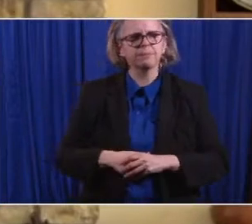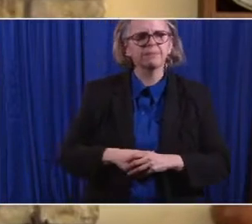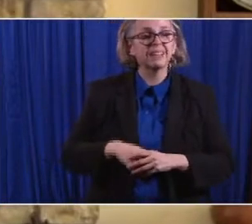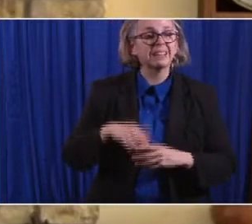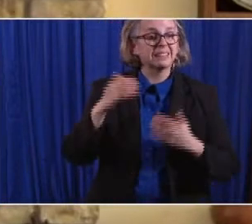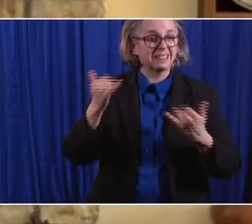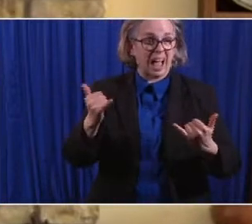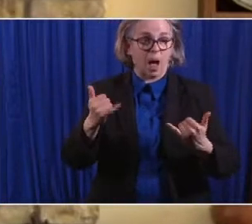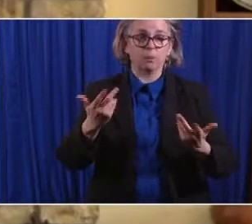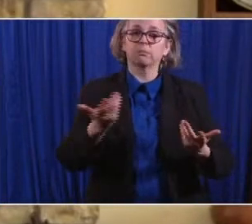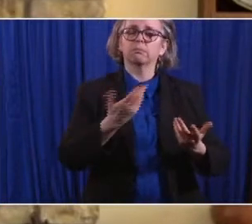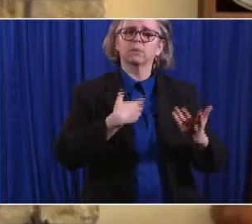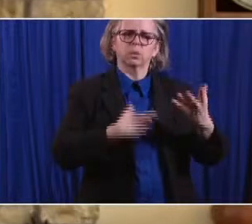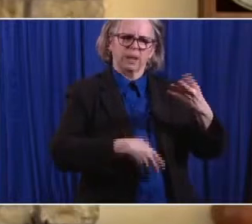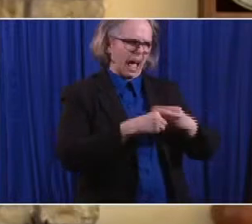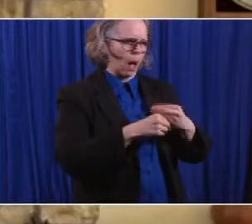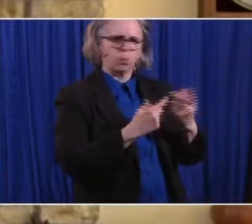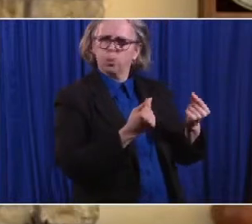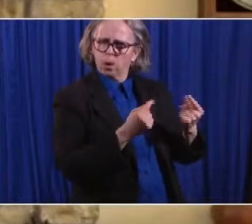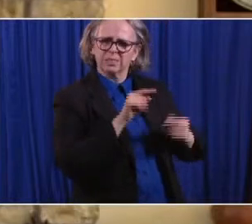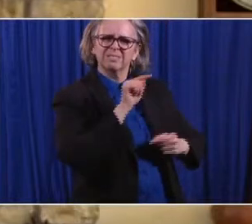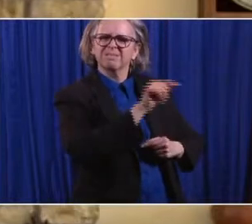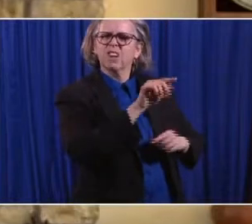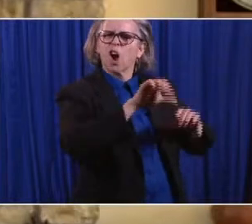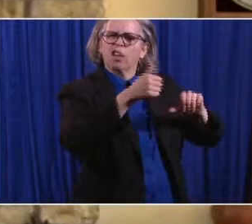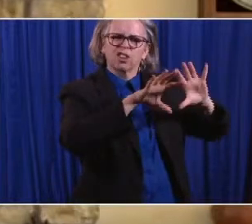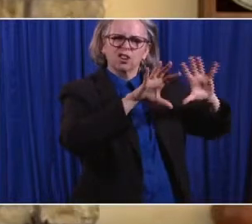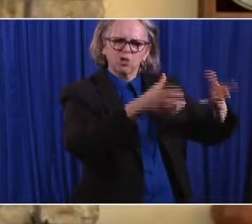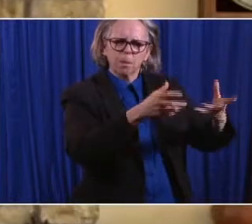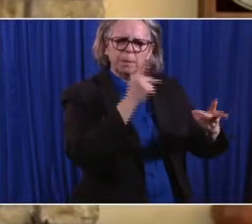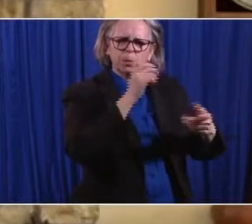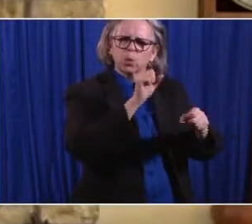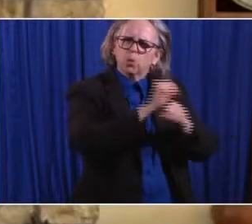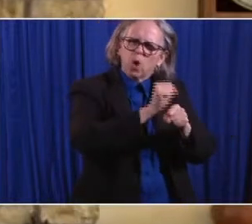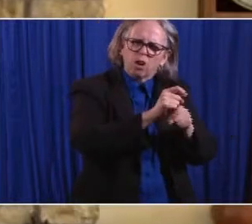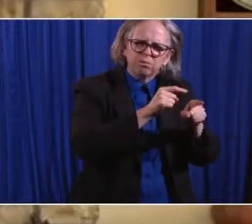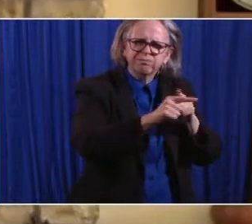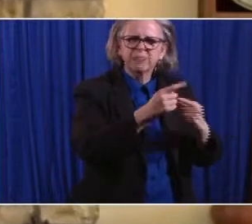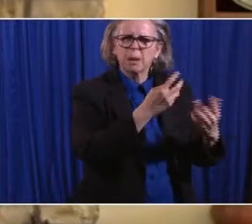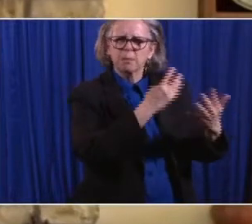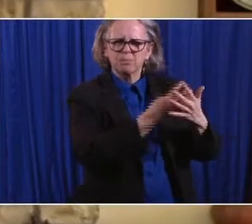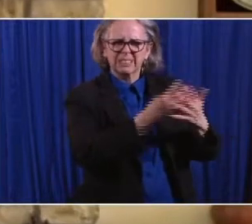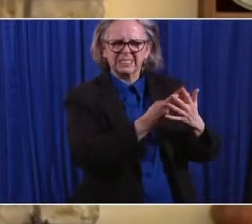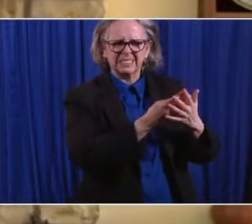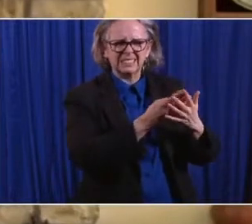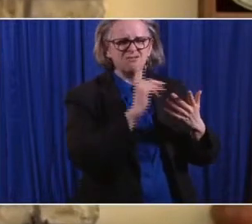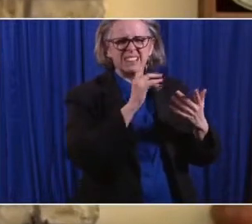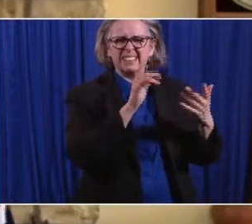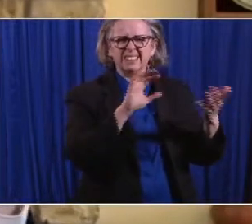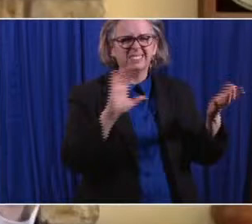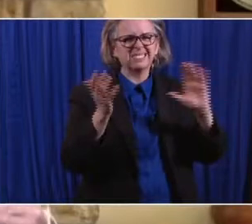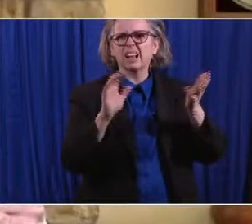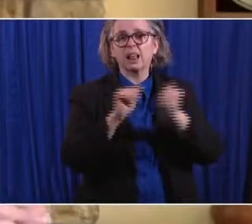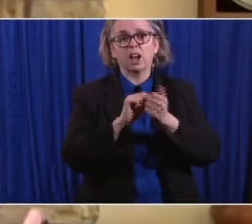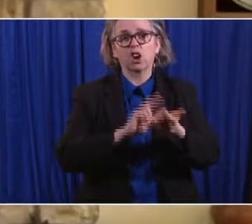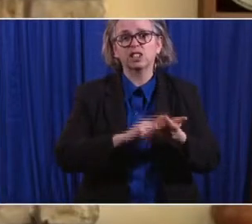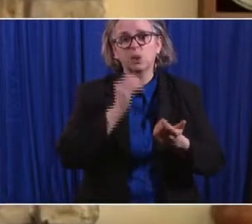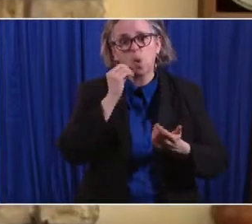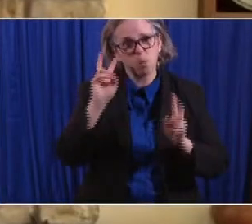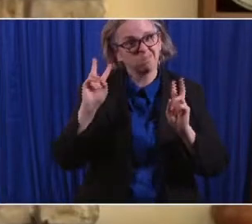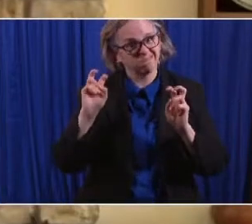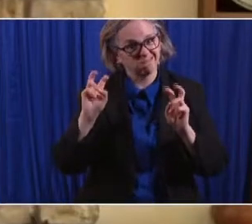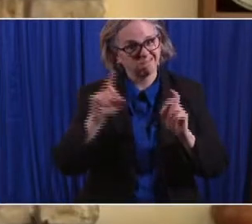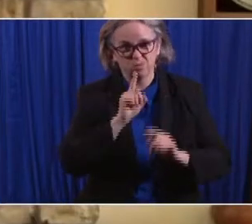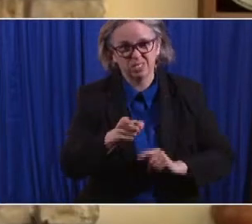have people in our prisons who are in the equivalent of a nursing home. And so when we got to that point, they